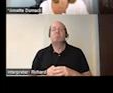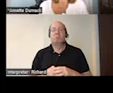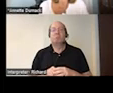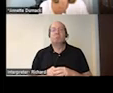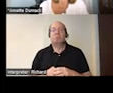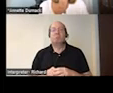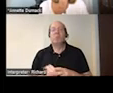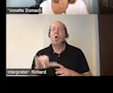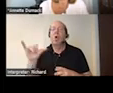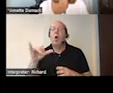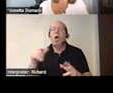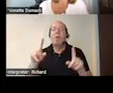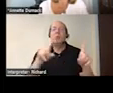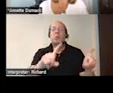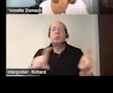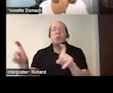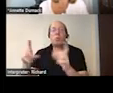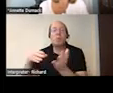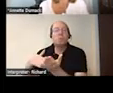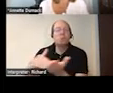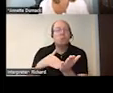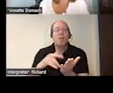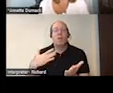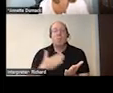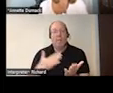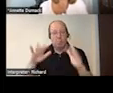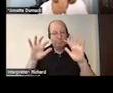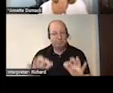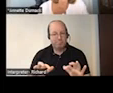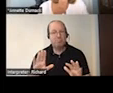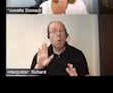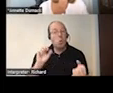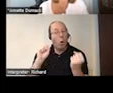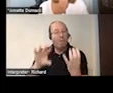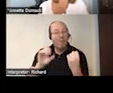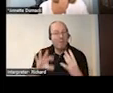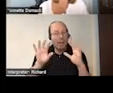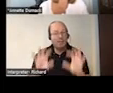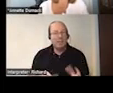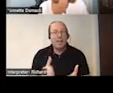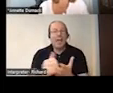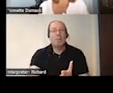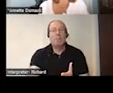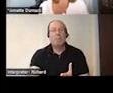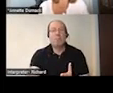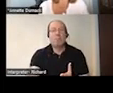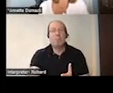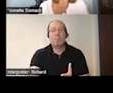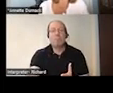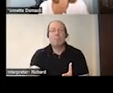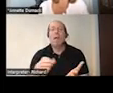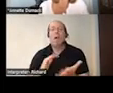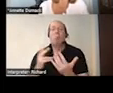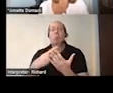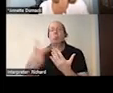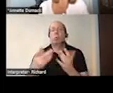a minute to complete the survey because you know your feedback helps us improve our programs and make sure that they're